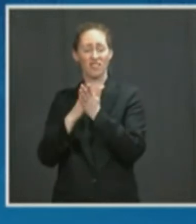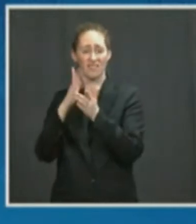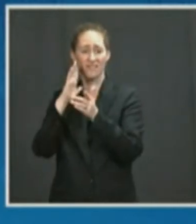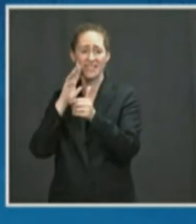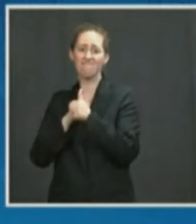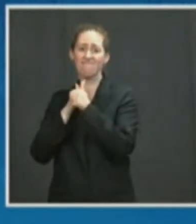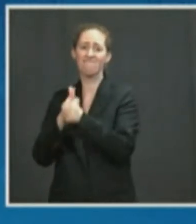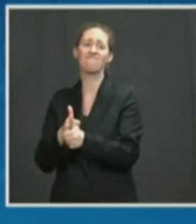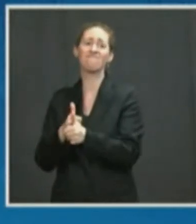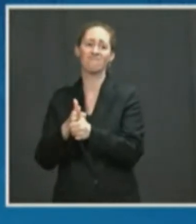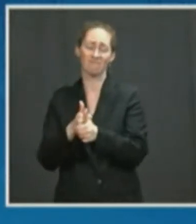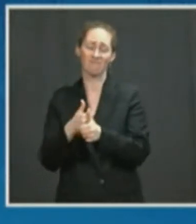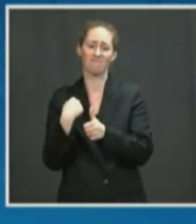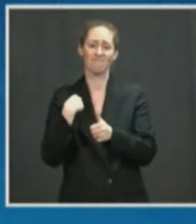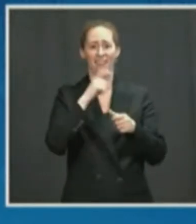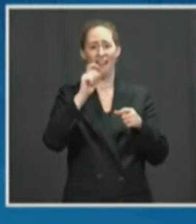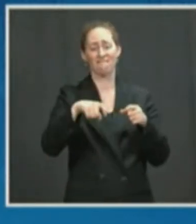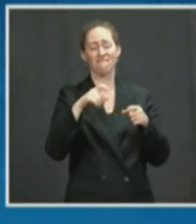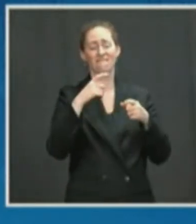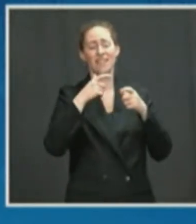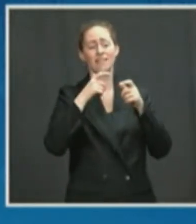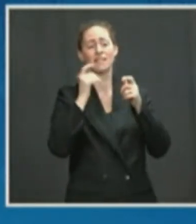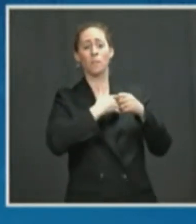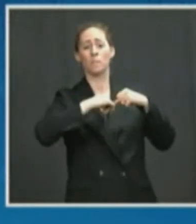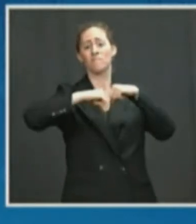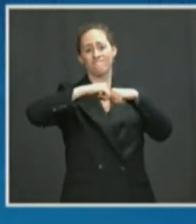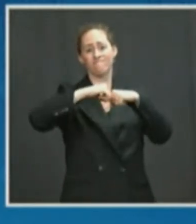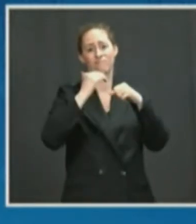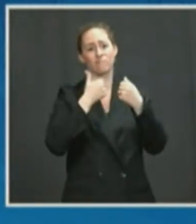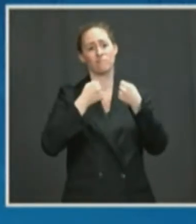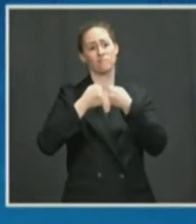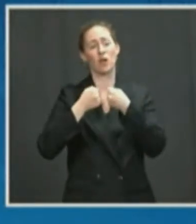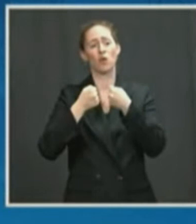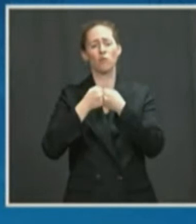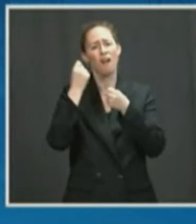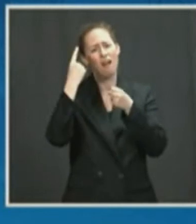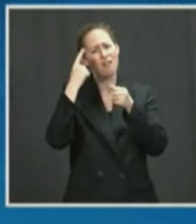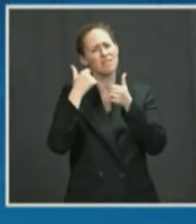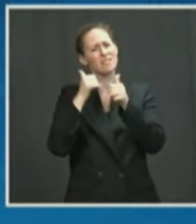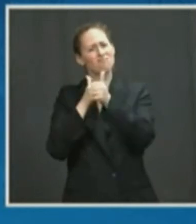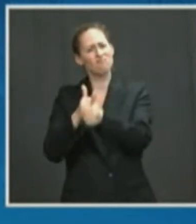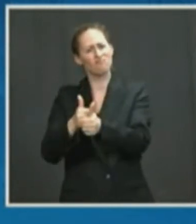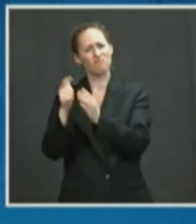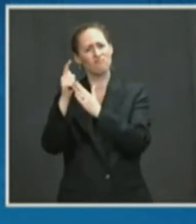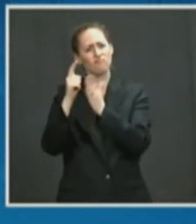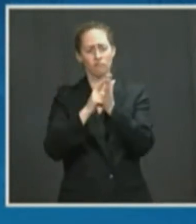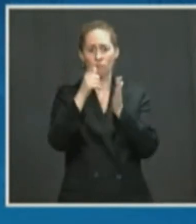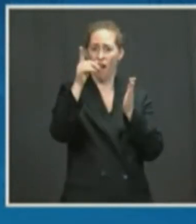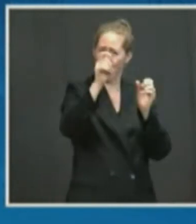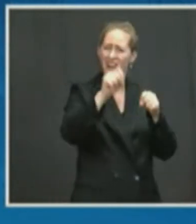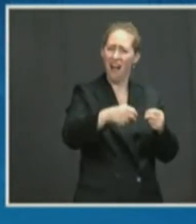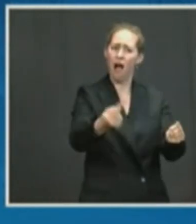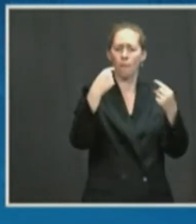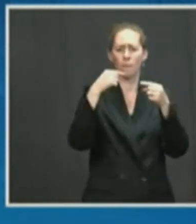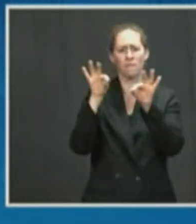border. There are legal methods by which migration can and should